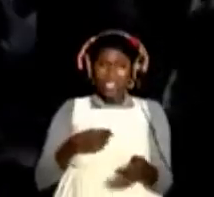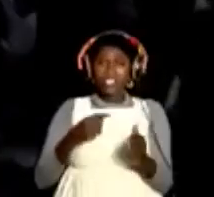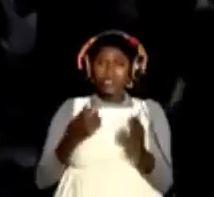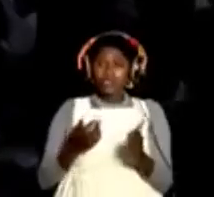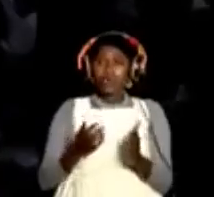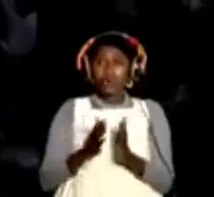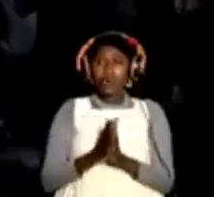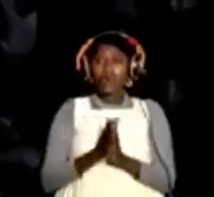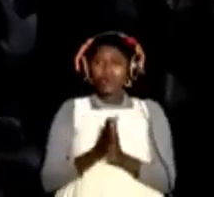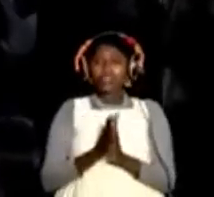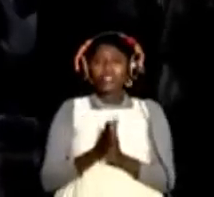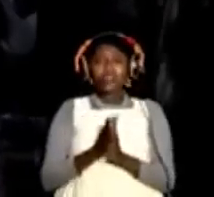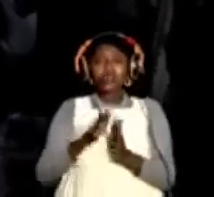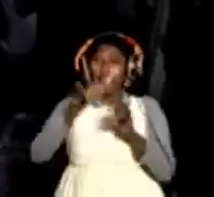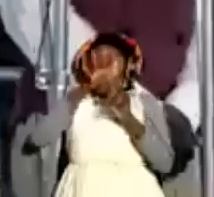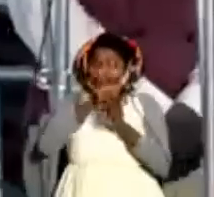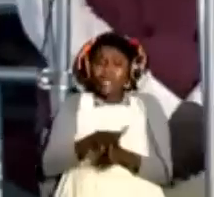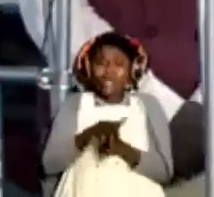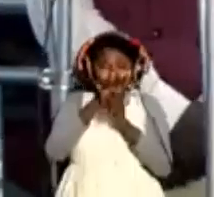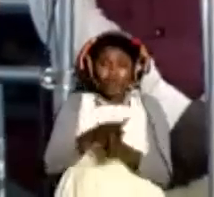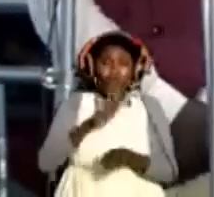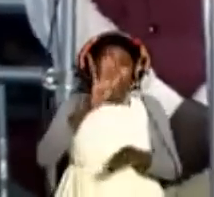Pressure is mounting on me.